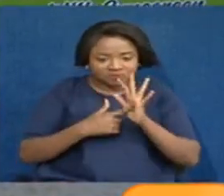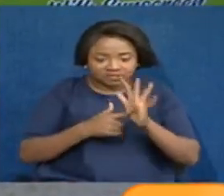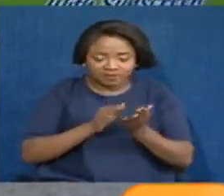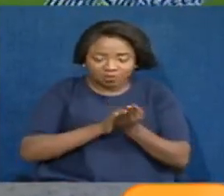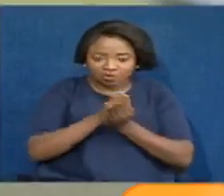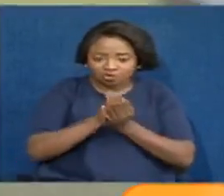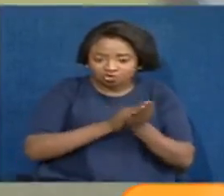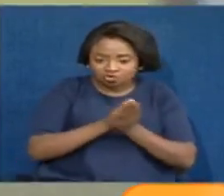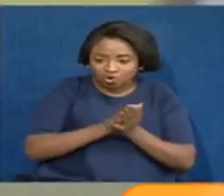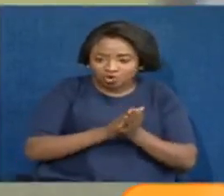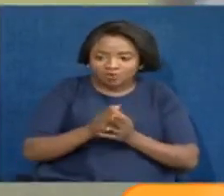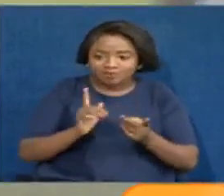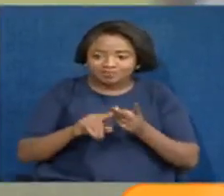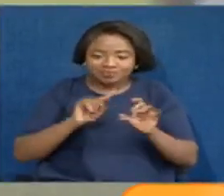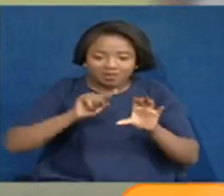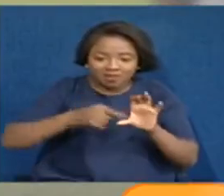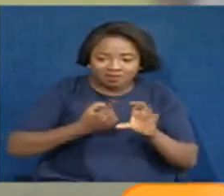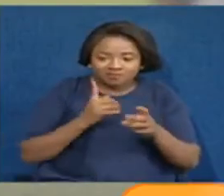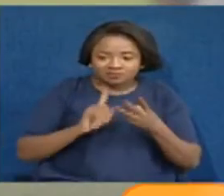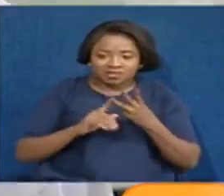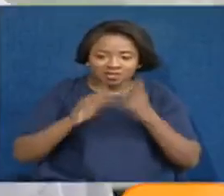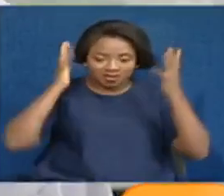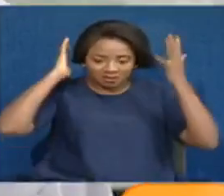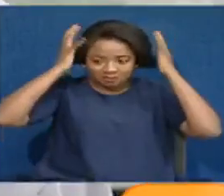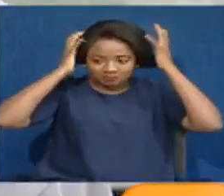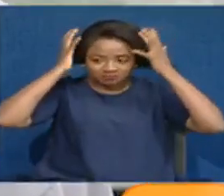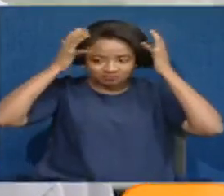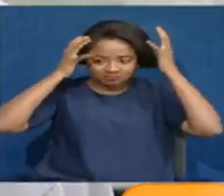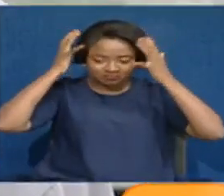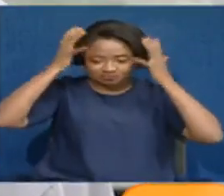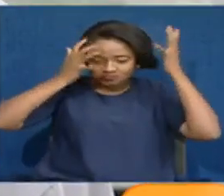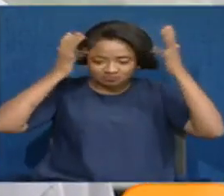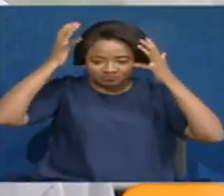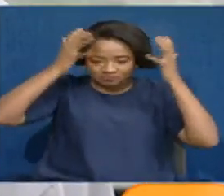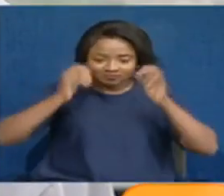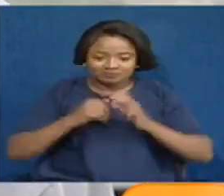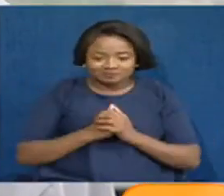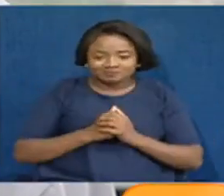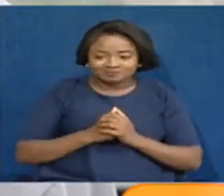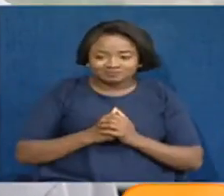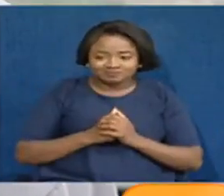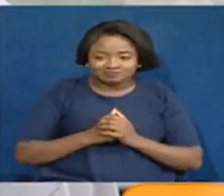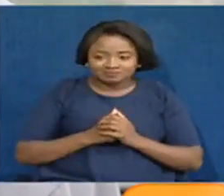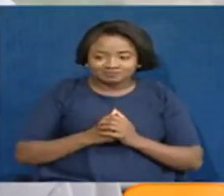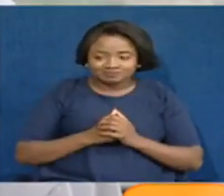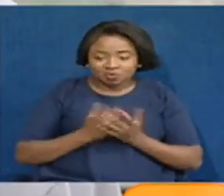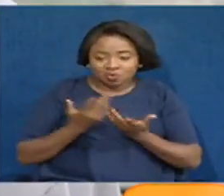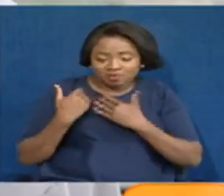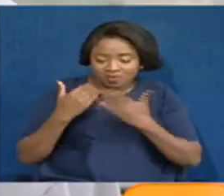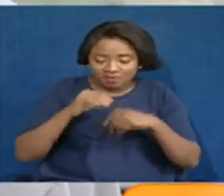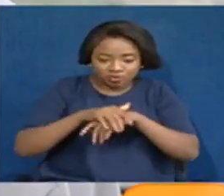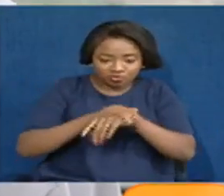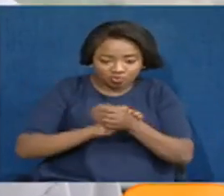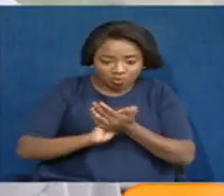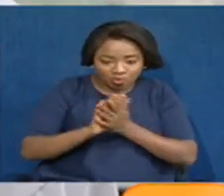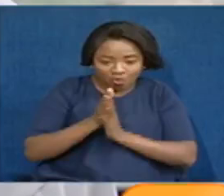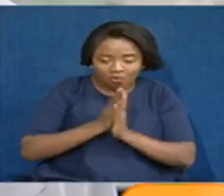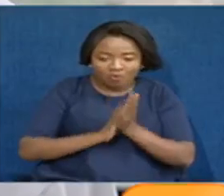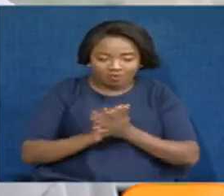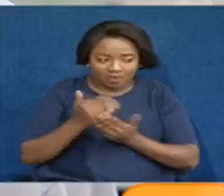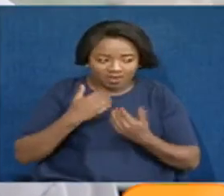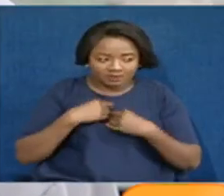soaps, creams, and shower gel. We are also focusing on research on pharmaceutical, where we are developing